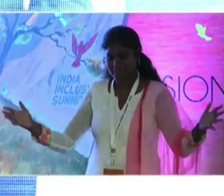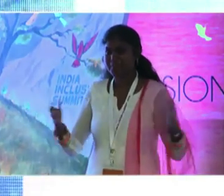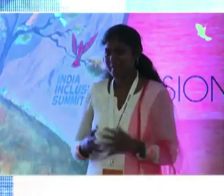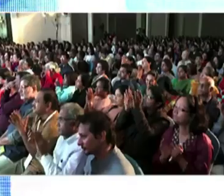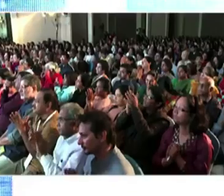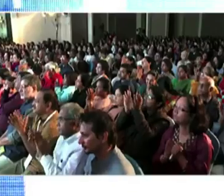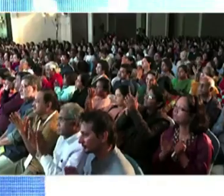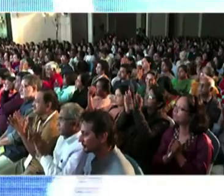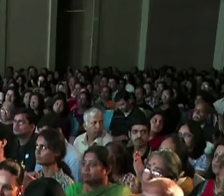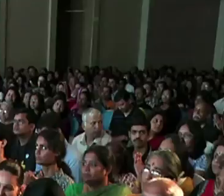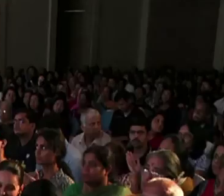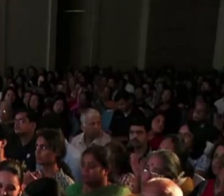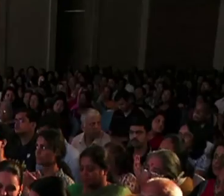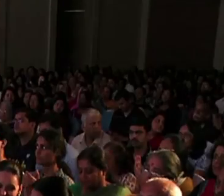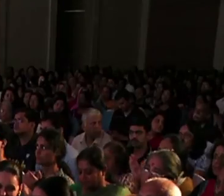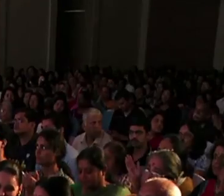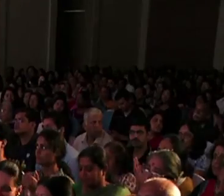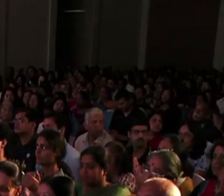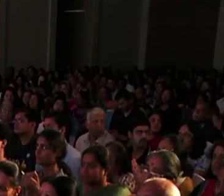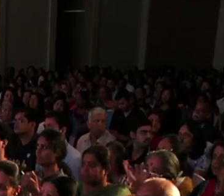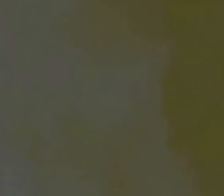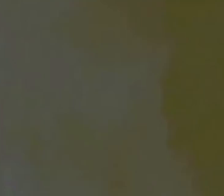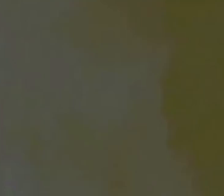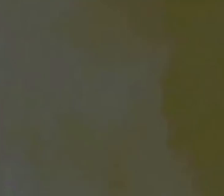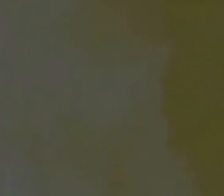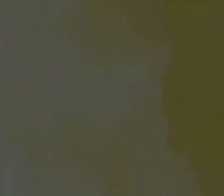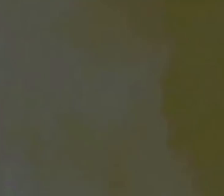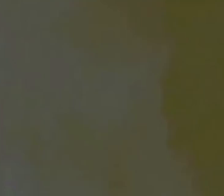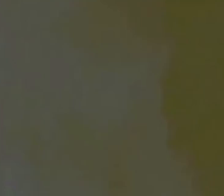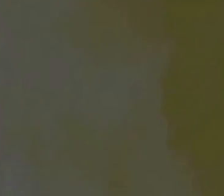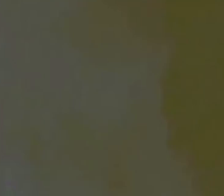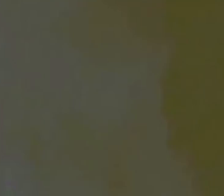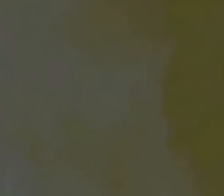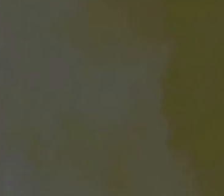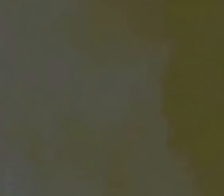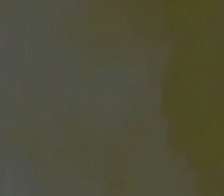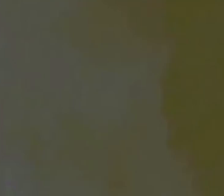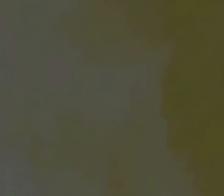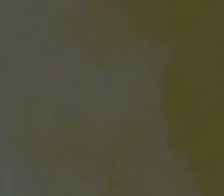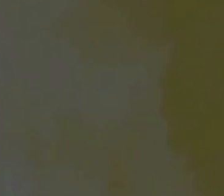Thank you.